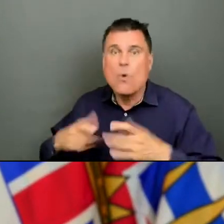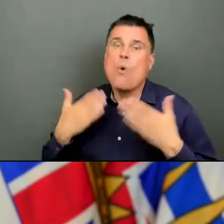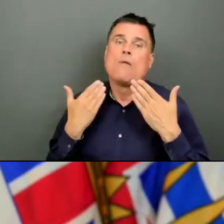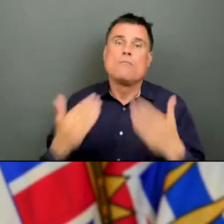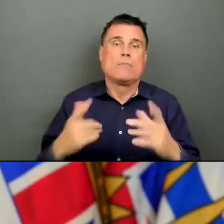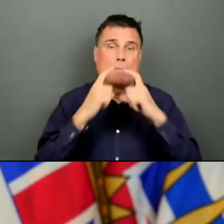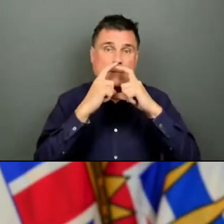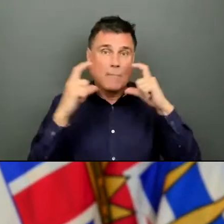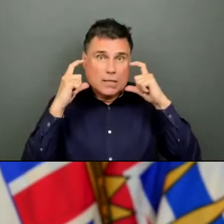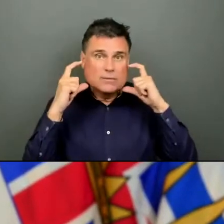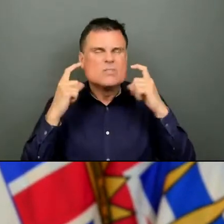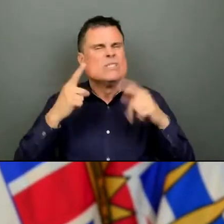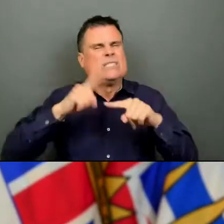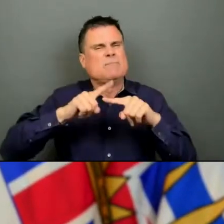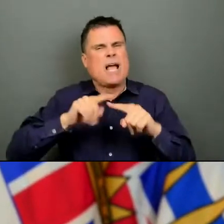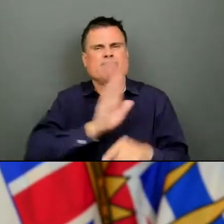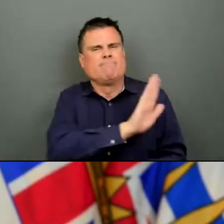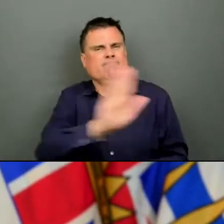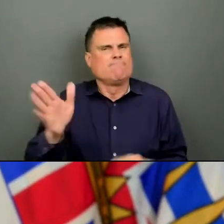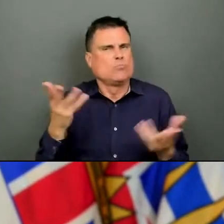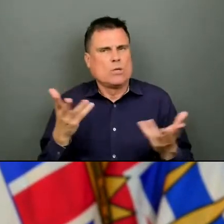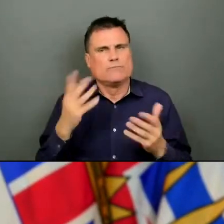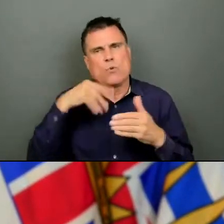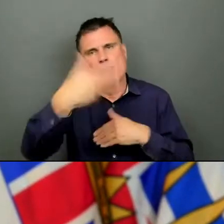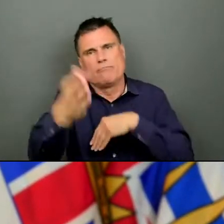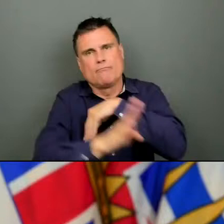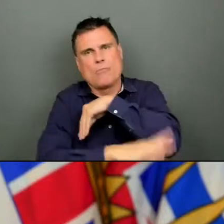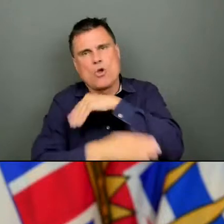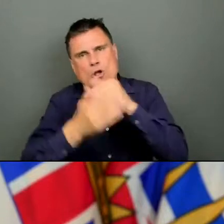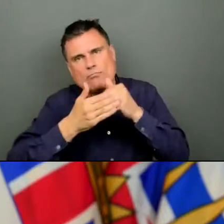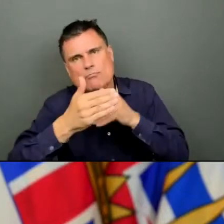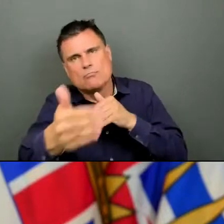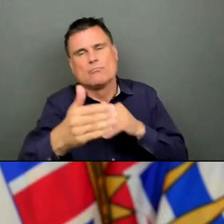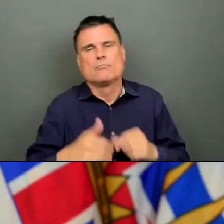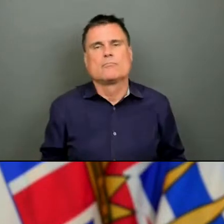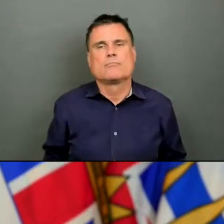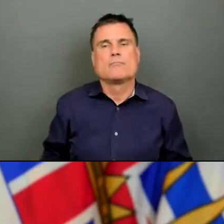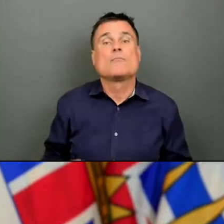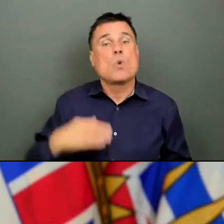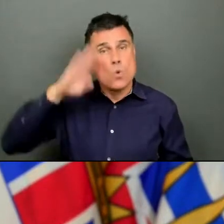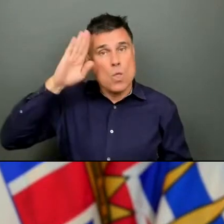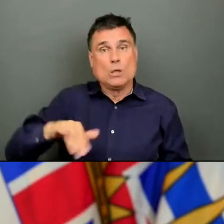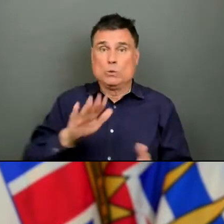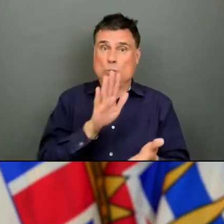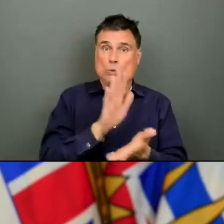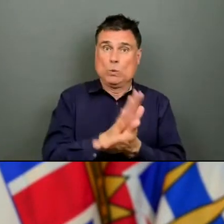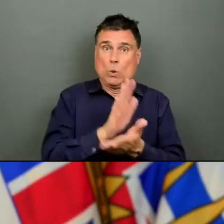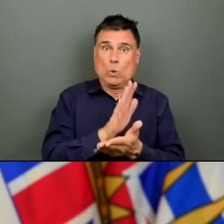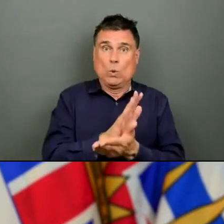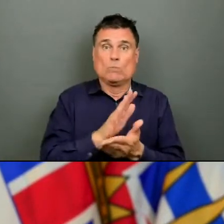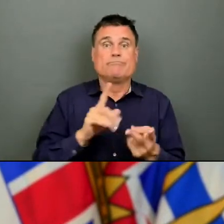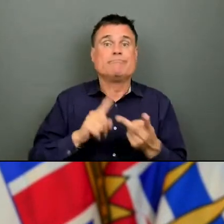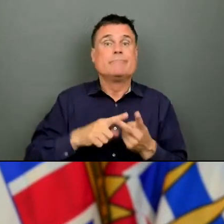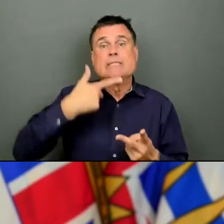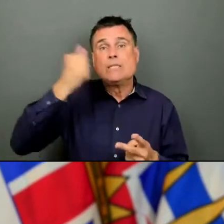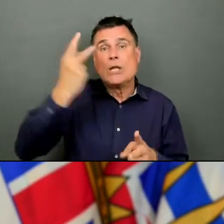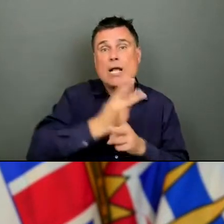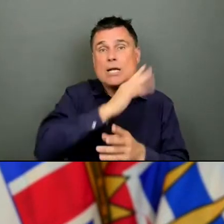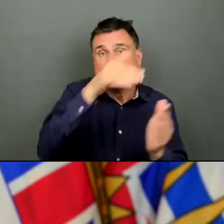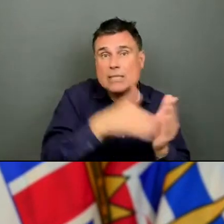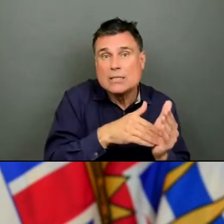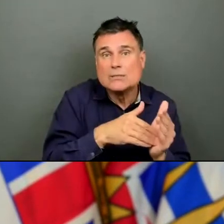situations. And yes, we know that some of the measures that we took in places like schools and long-term care homes meant that we had no